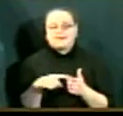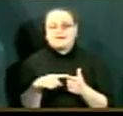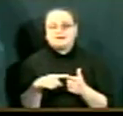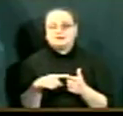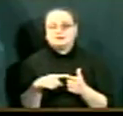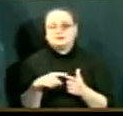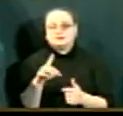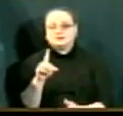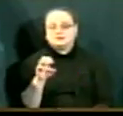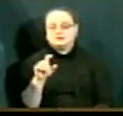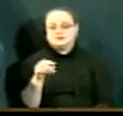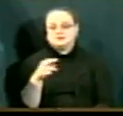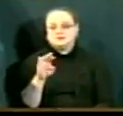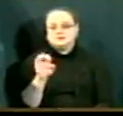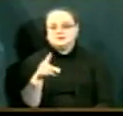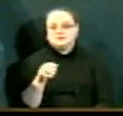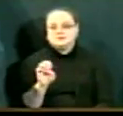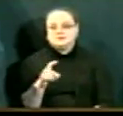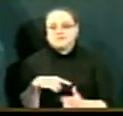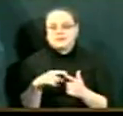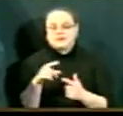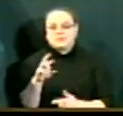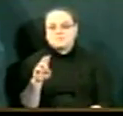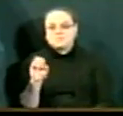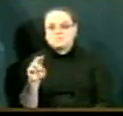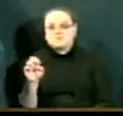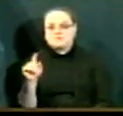Ms. Dethridge, and then Ms. Roundtree.